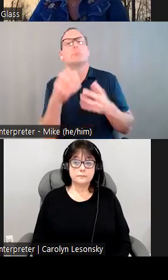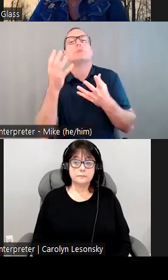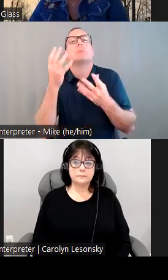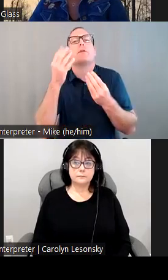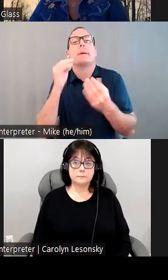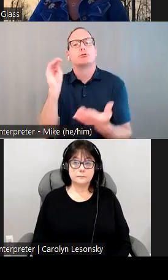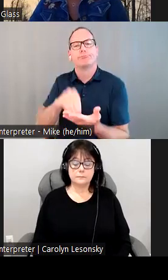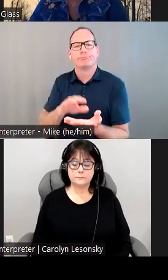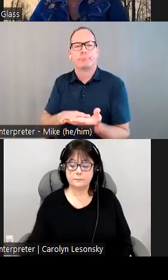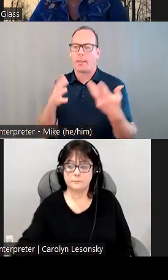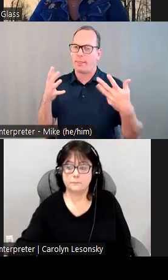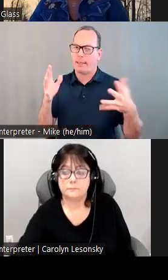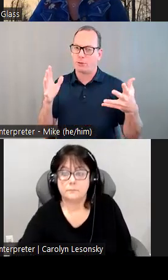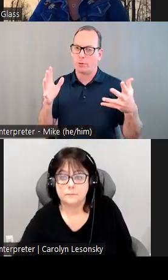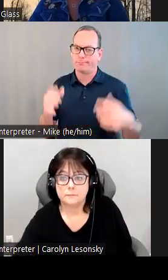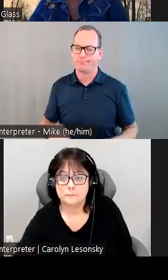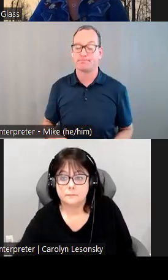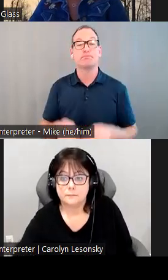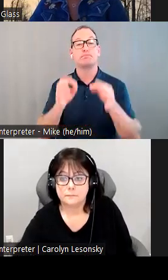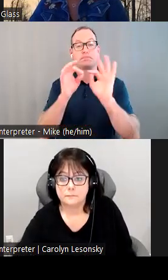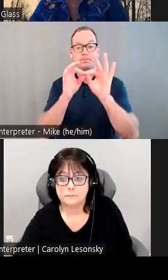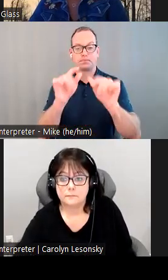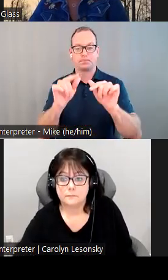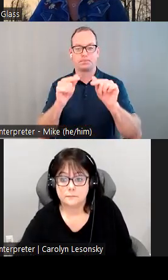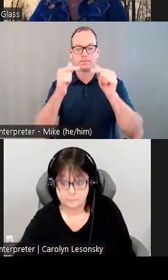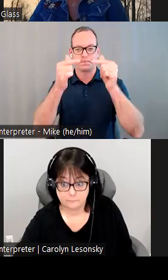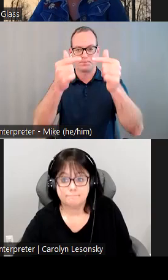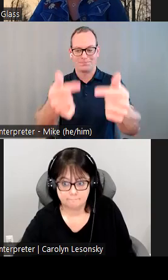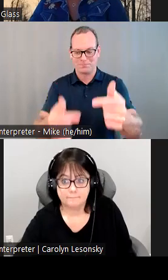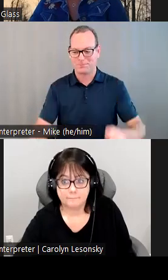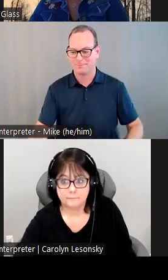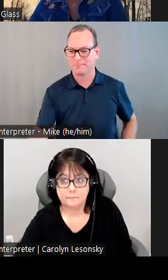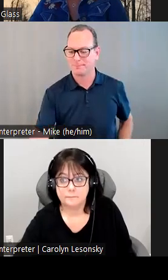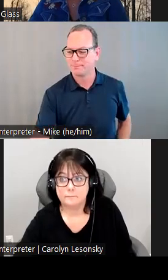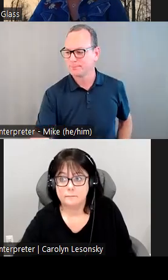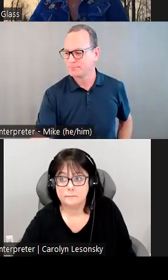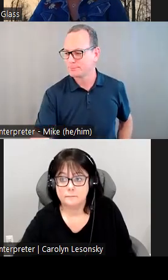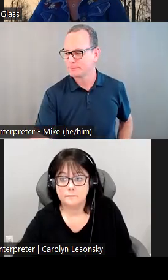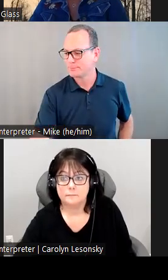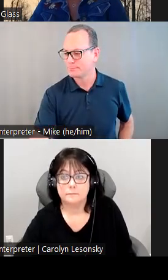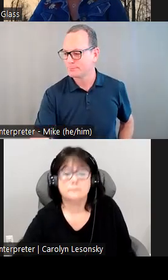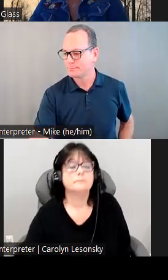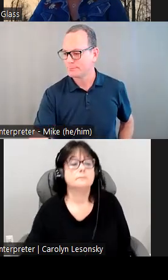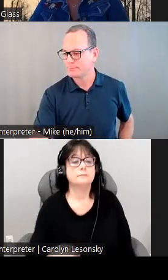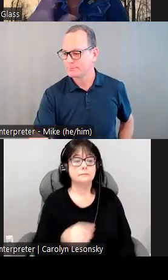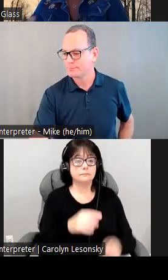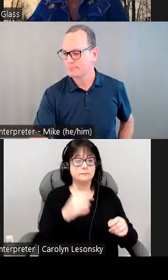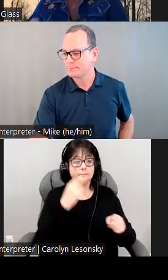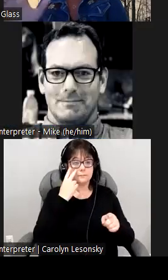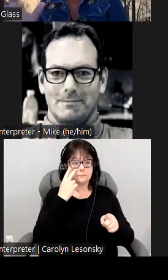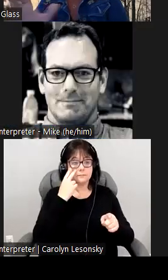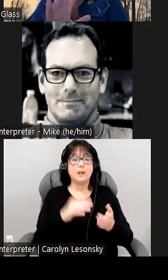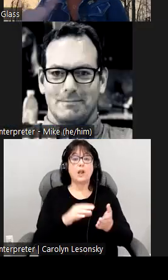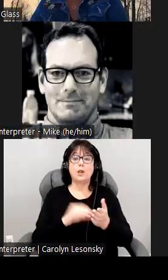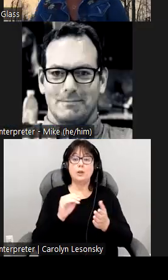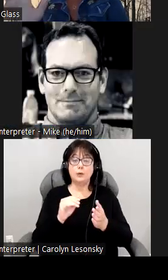have average milestones completed by goal path. We have a placeholder for learner gains. Again, I didn't